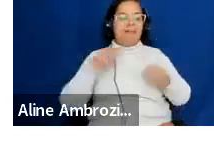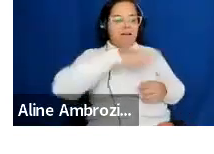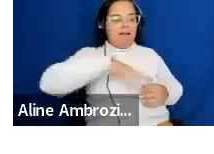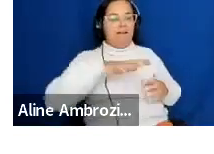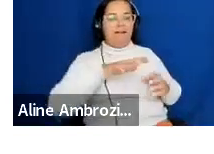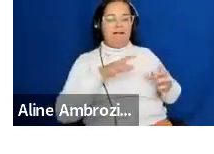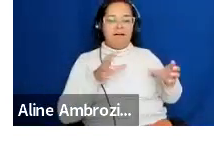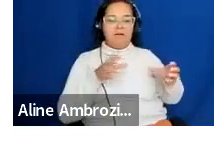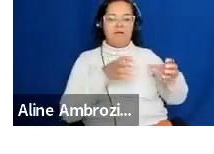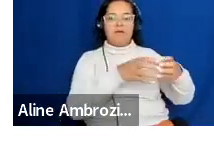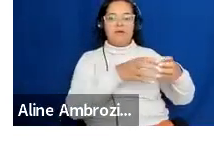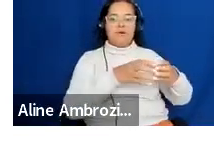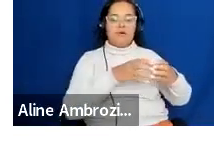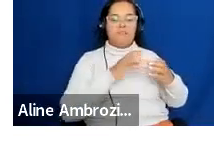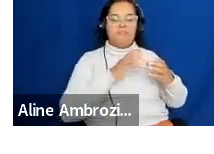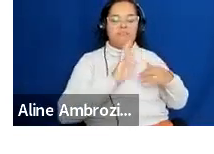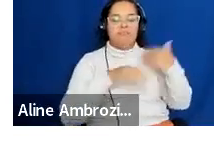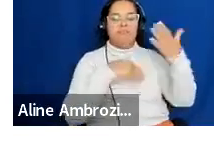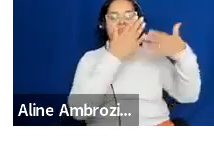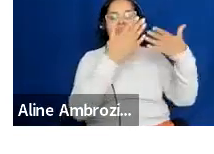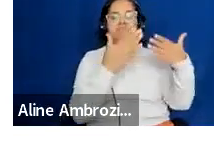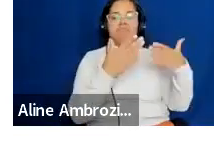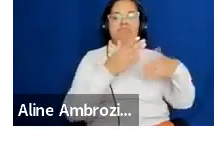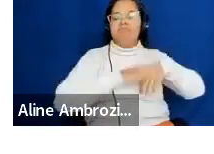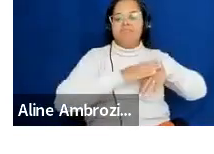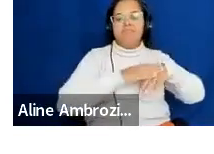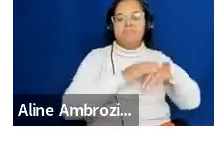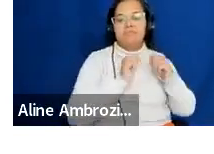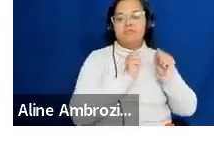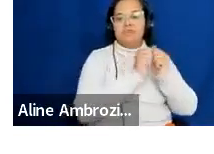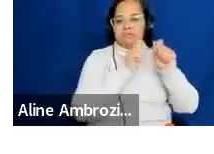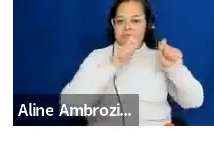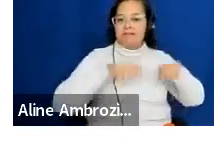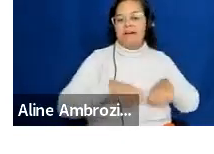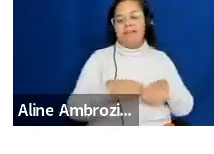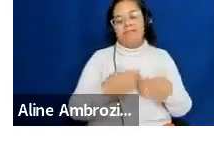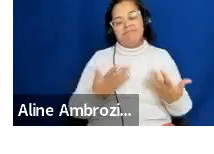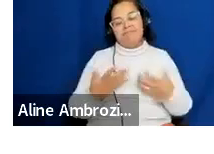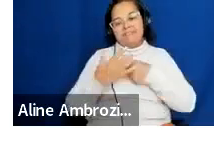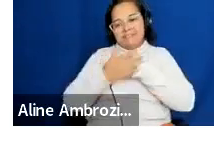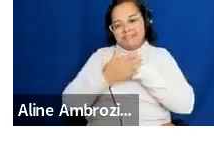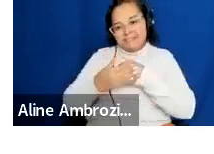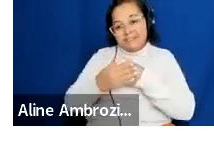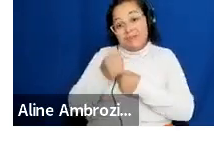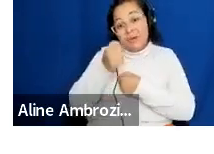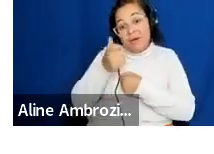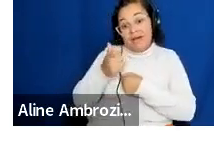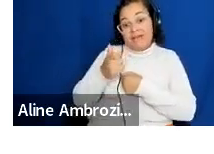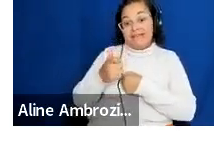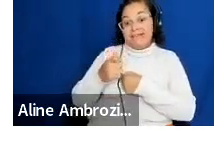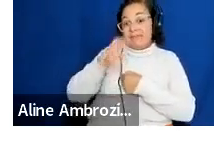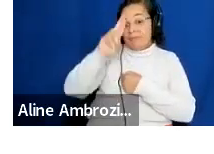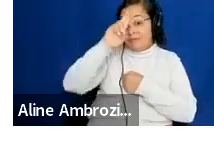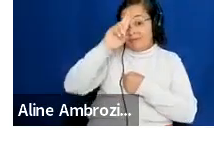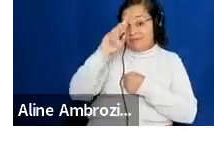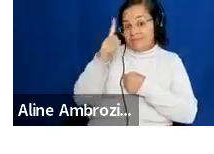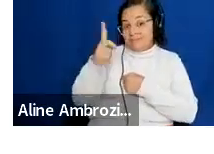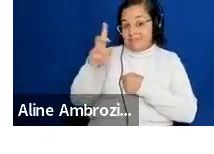Friends, it is nearly 4:15 and I haven't even got on to Vygotsky yet.